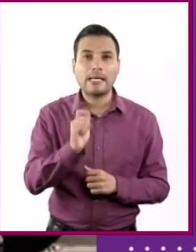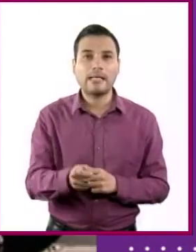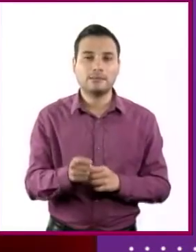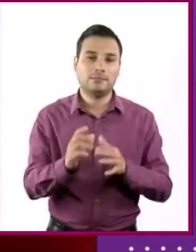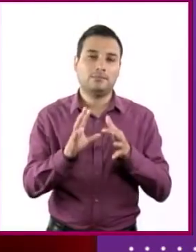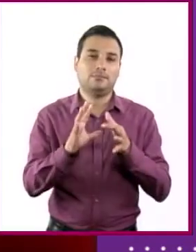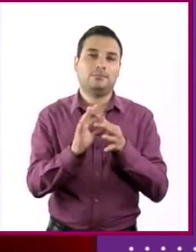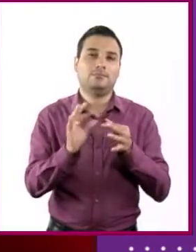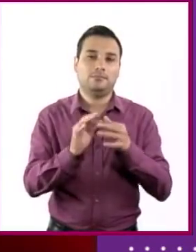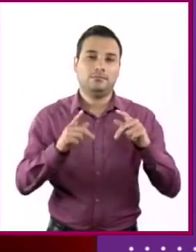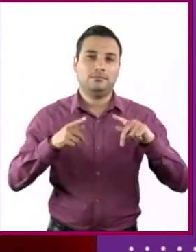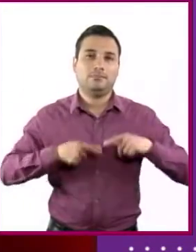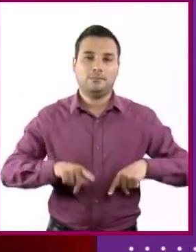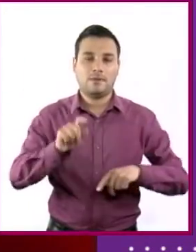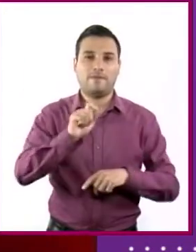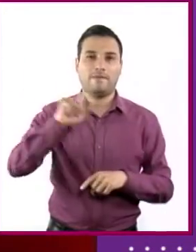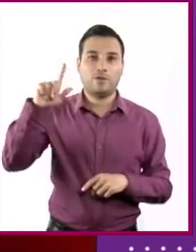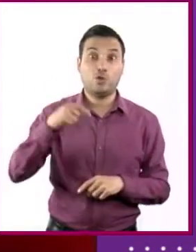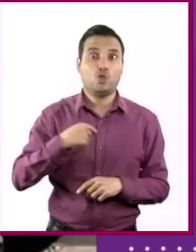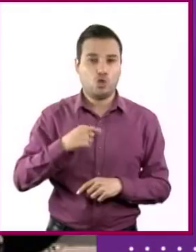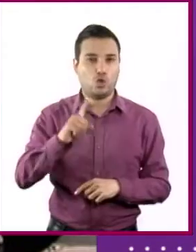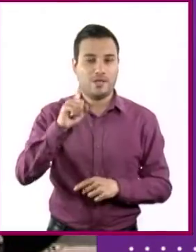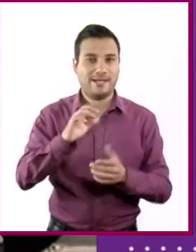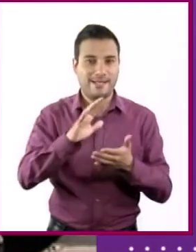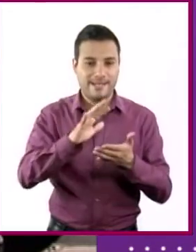people. Let me read it, Hero.